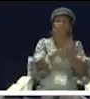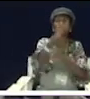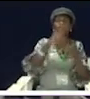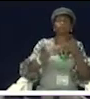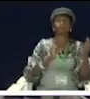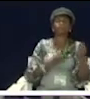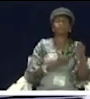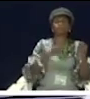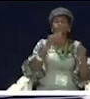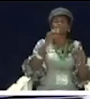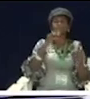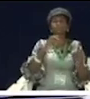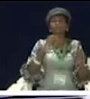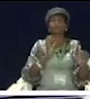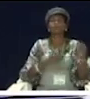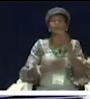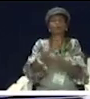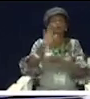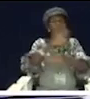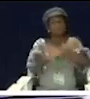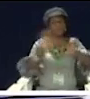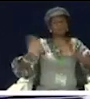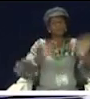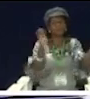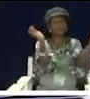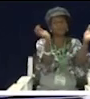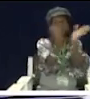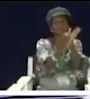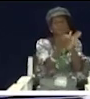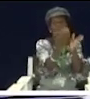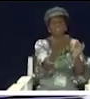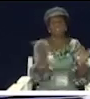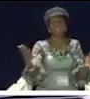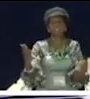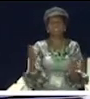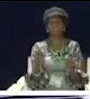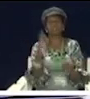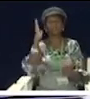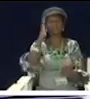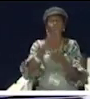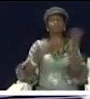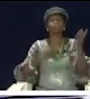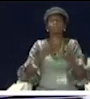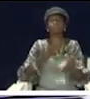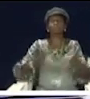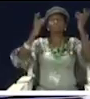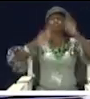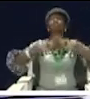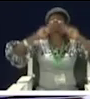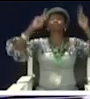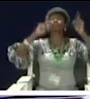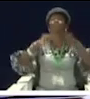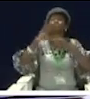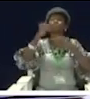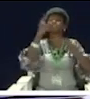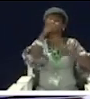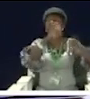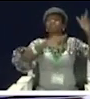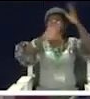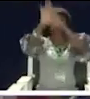God who does not like to do small things. Will somebody lift up your voice to him and say,